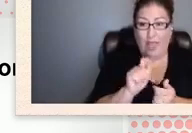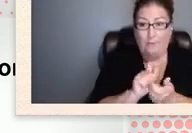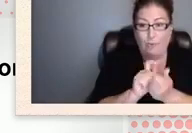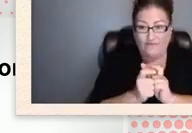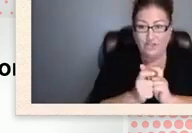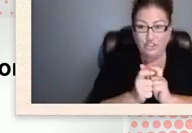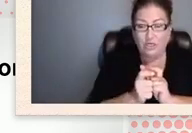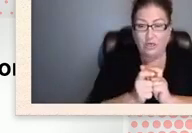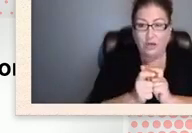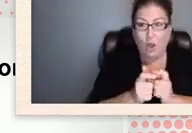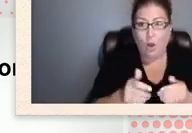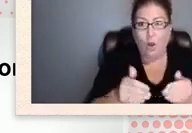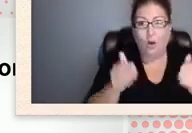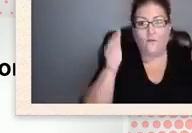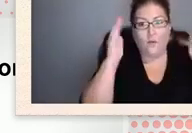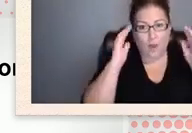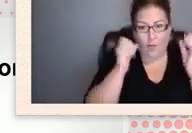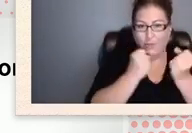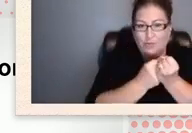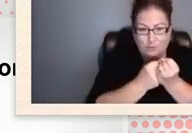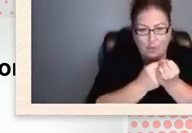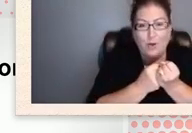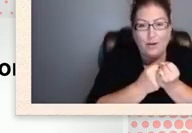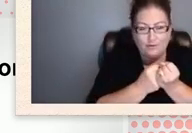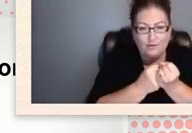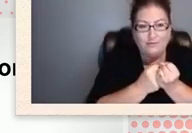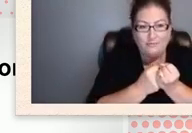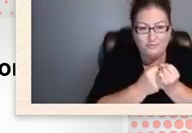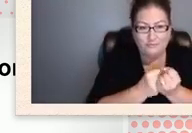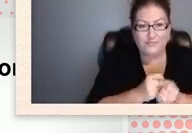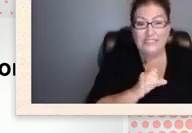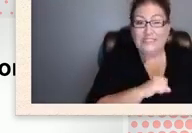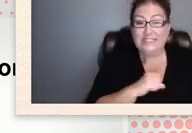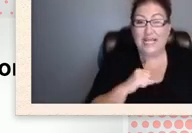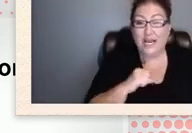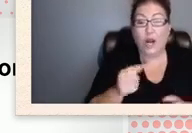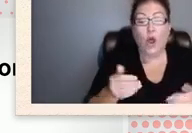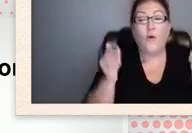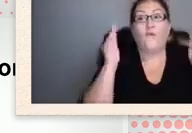overwhelming support, Senate, overwhelming support.